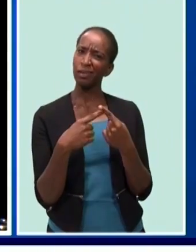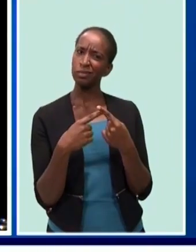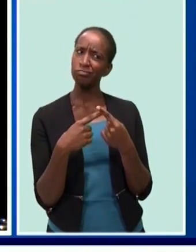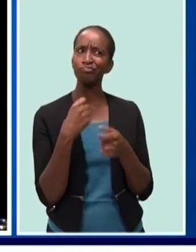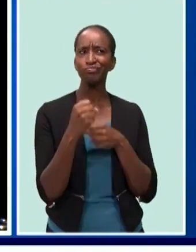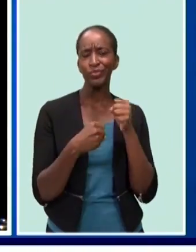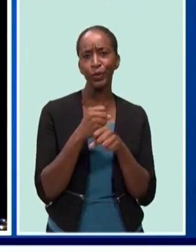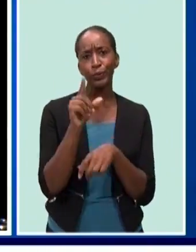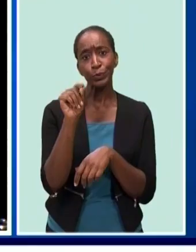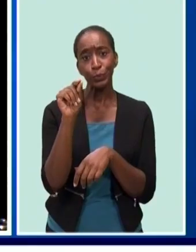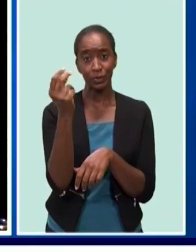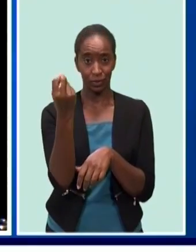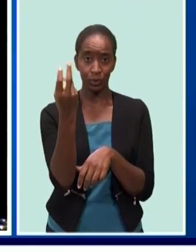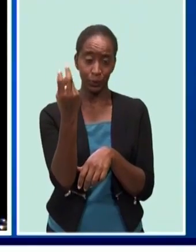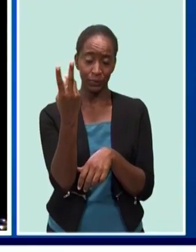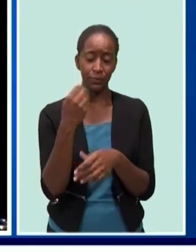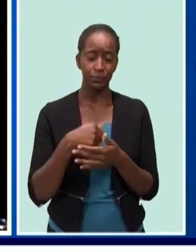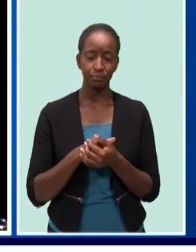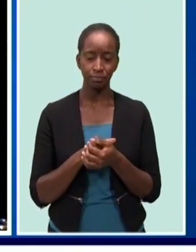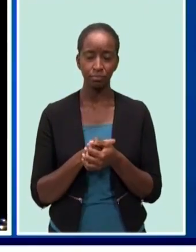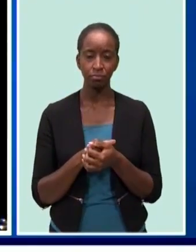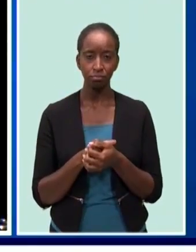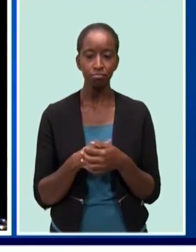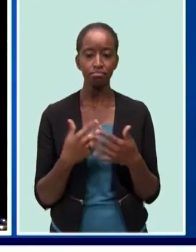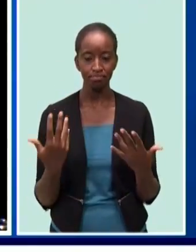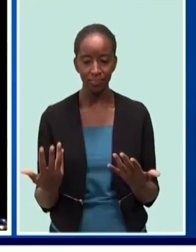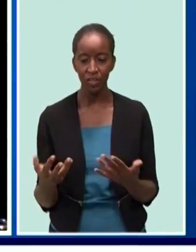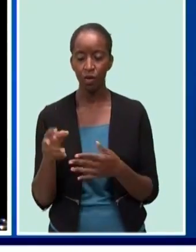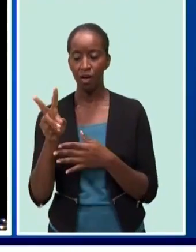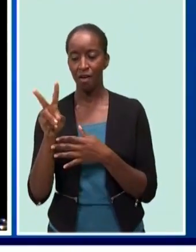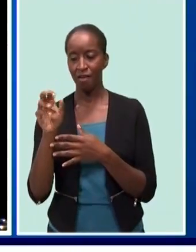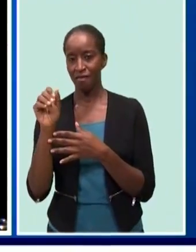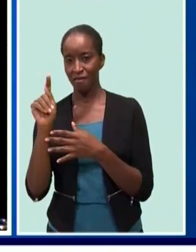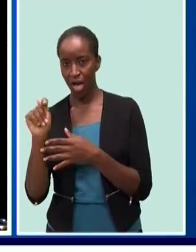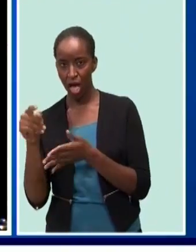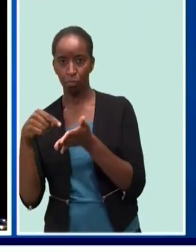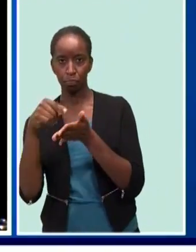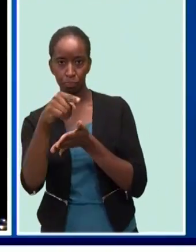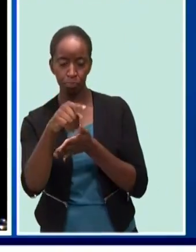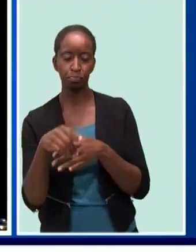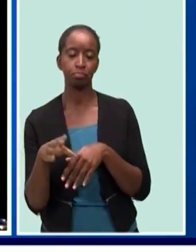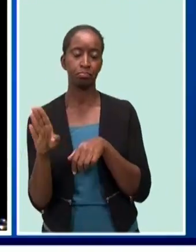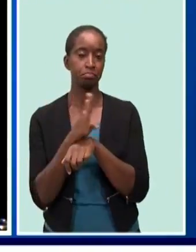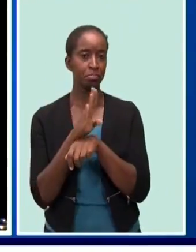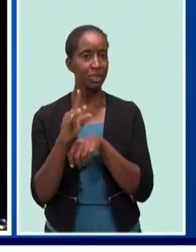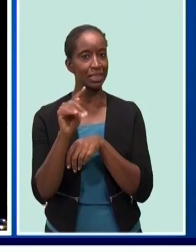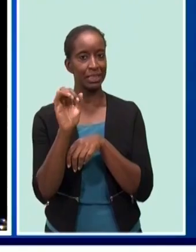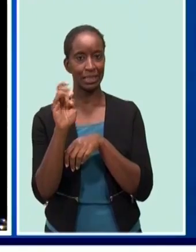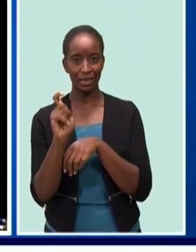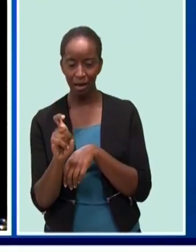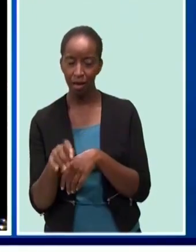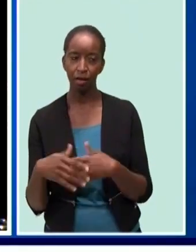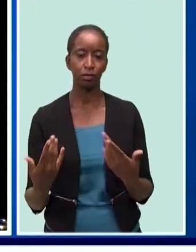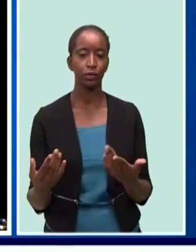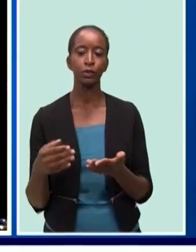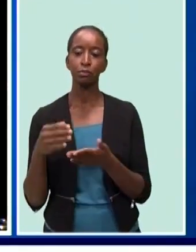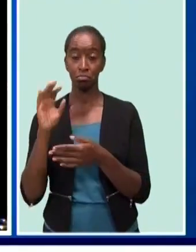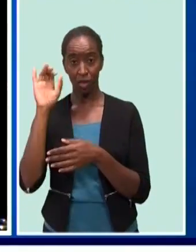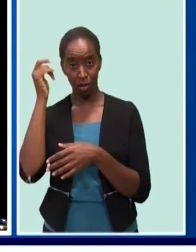for the current year. But for all the previous years, the last government stopped paying refunds